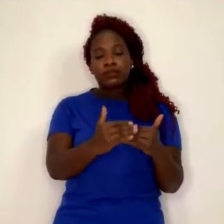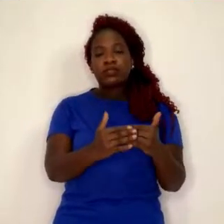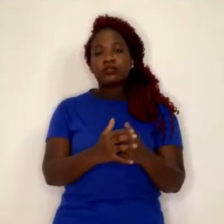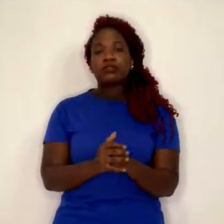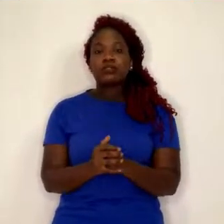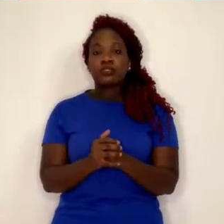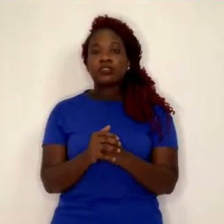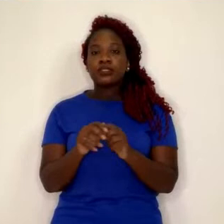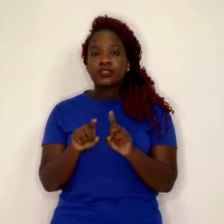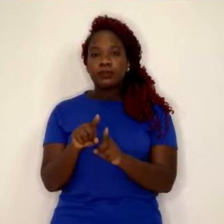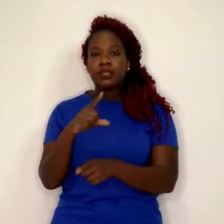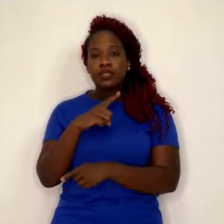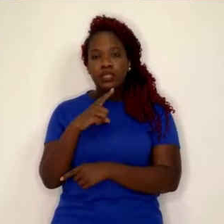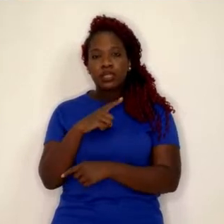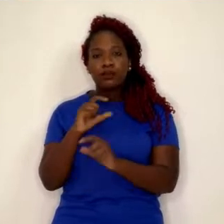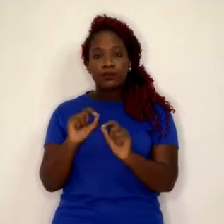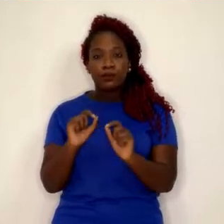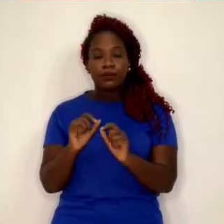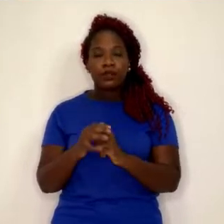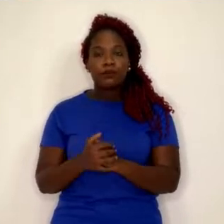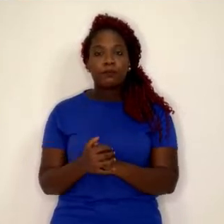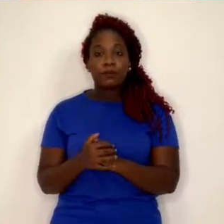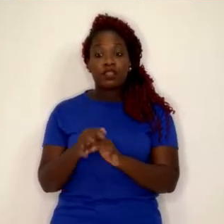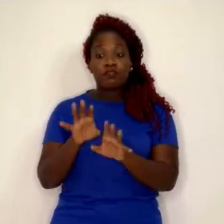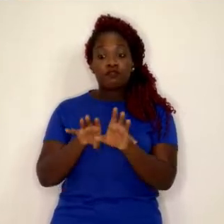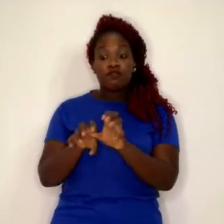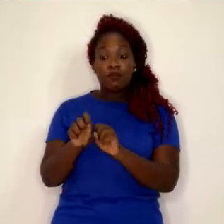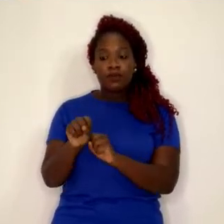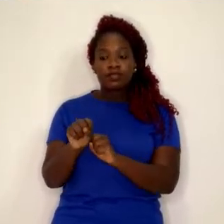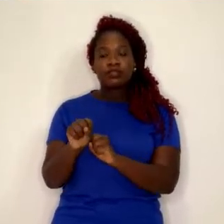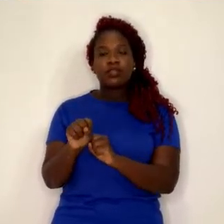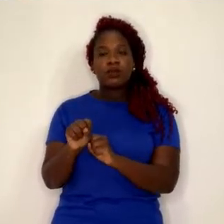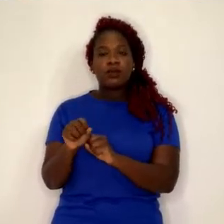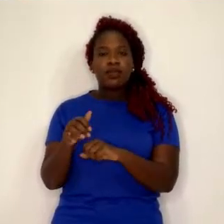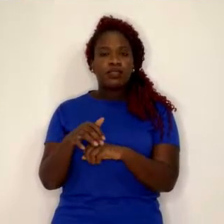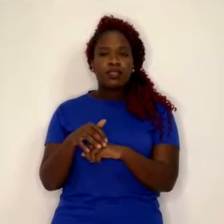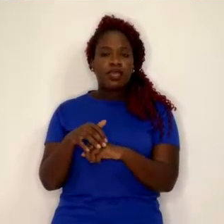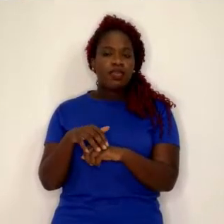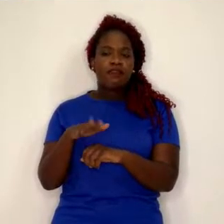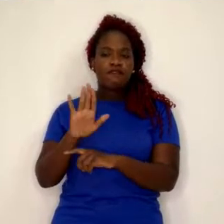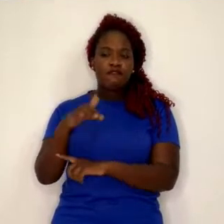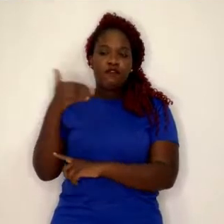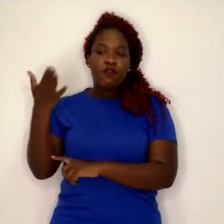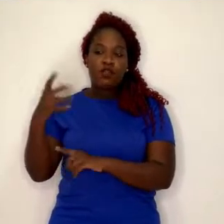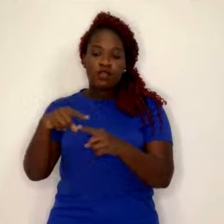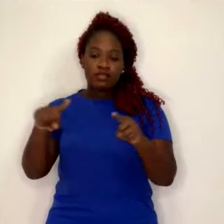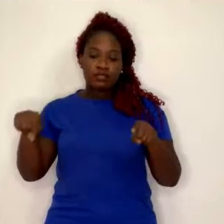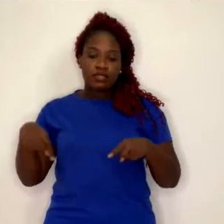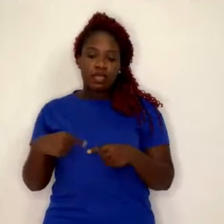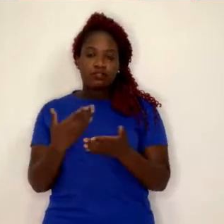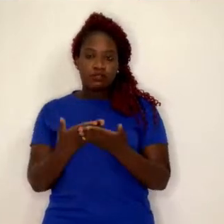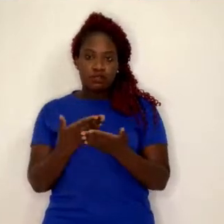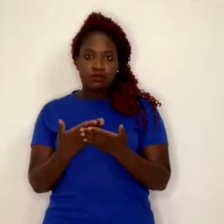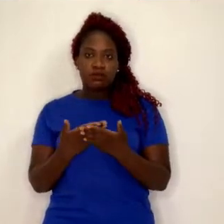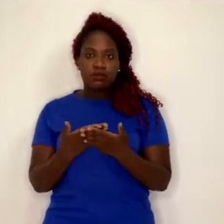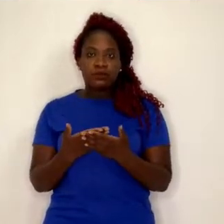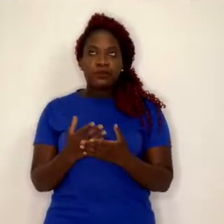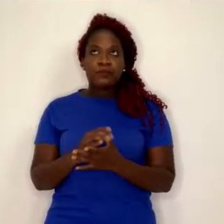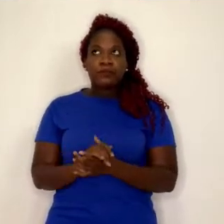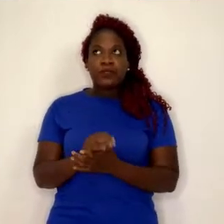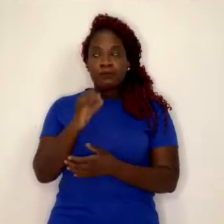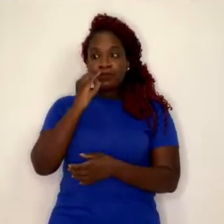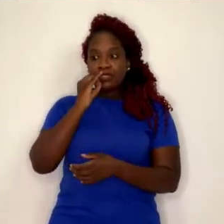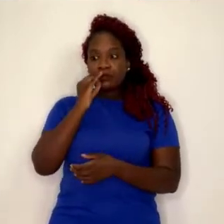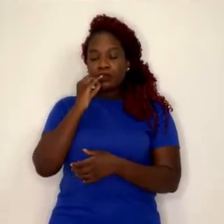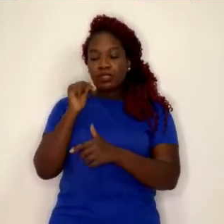this process. We also have dimensions that go beyond classroom settings that